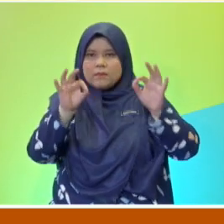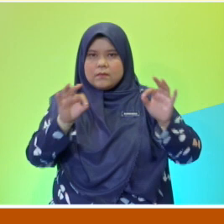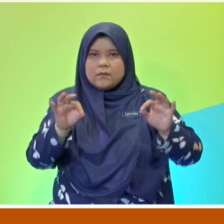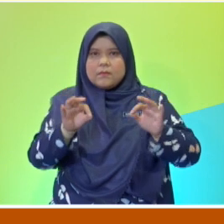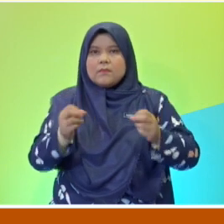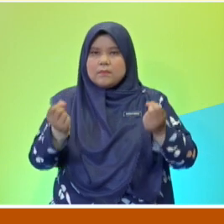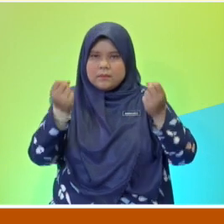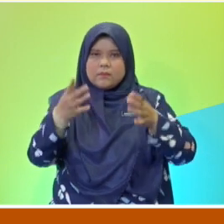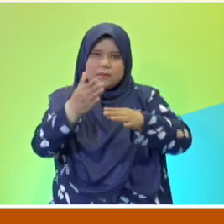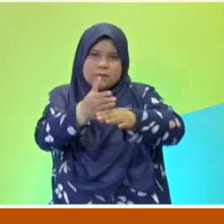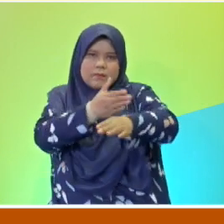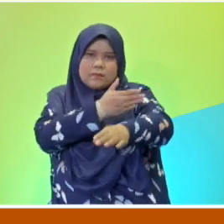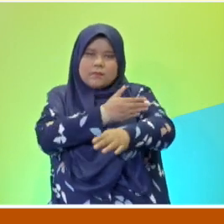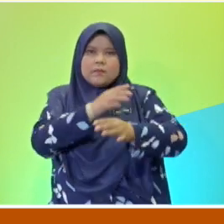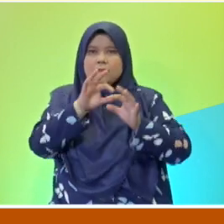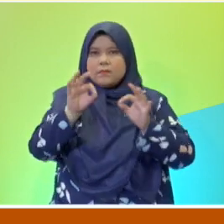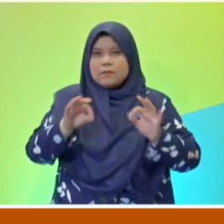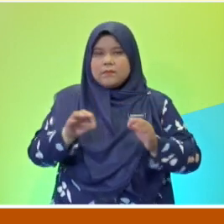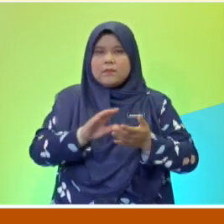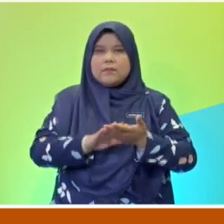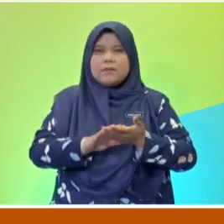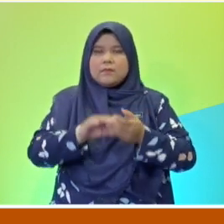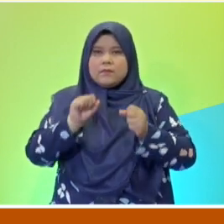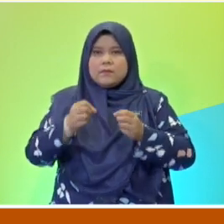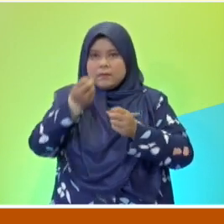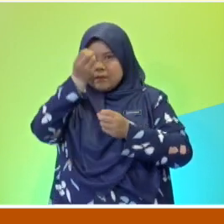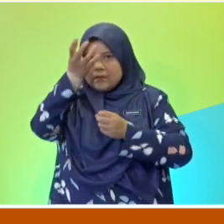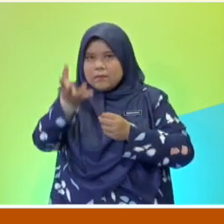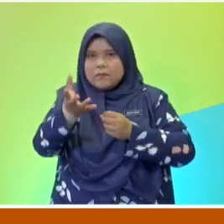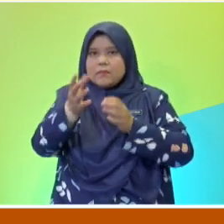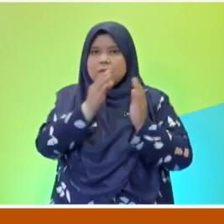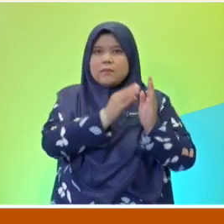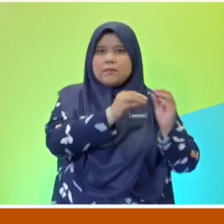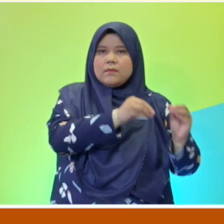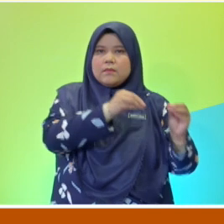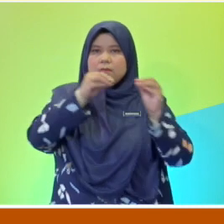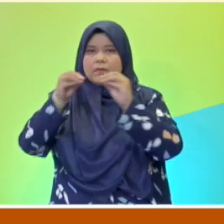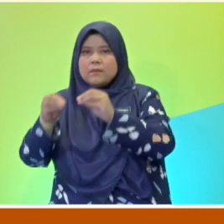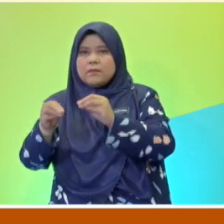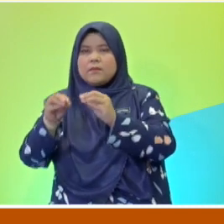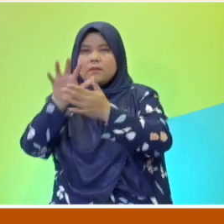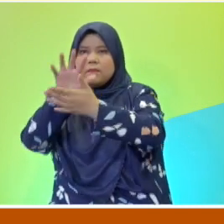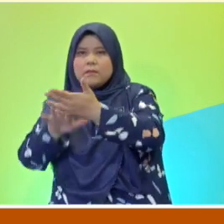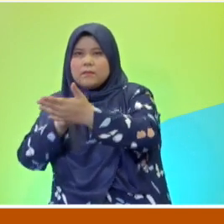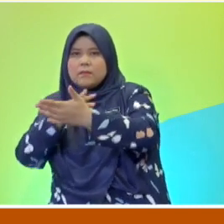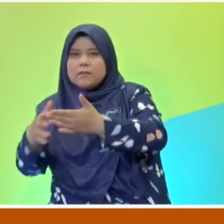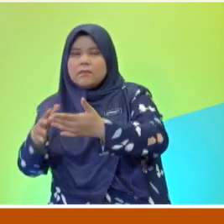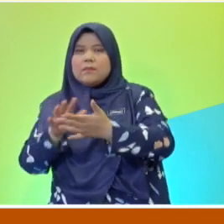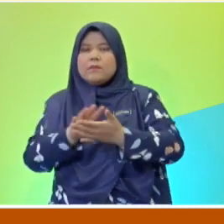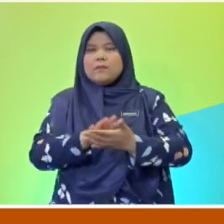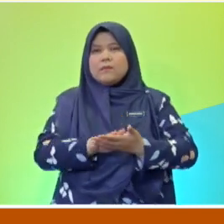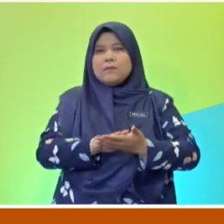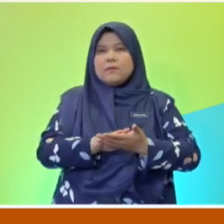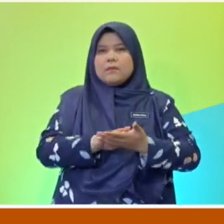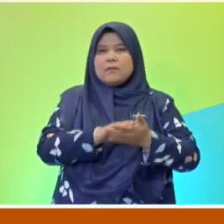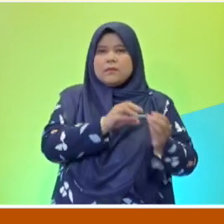part 2. All right. And they are going to transfer information from the text into a table or a